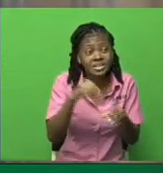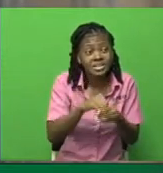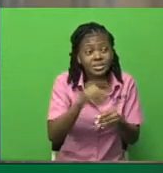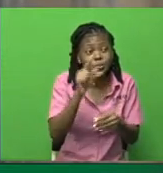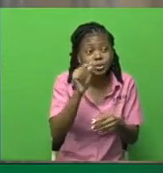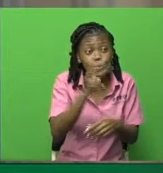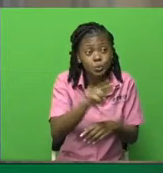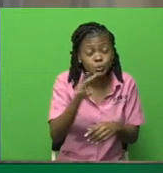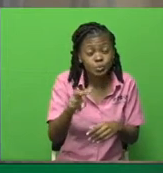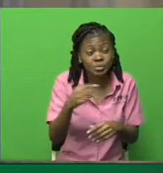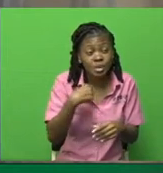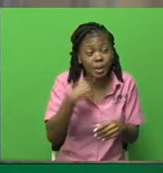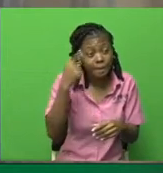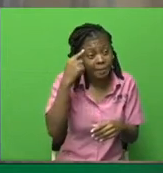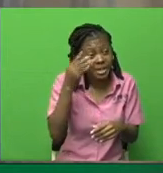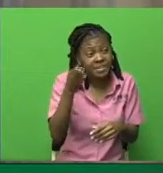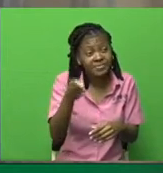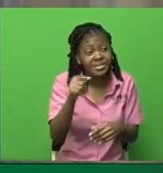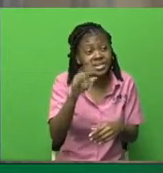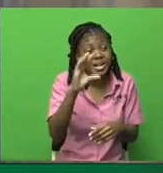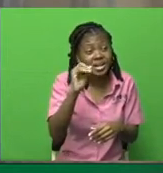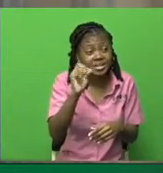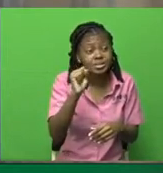CSO data Madam speaker